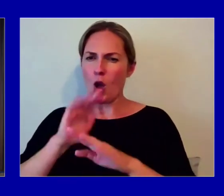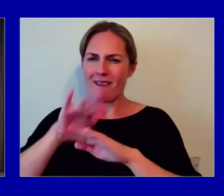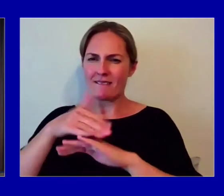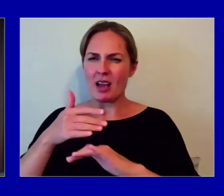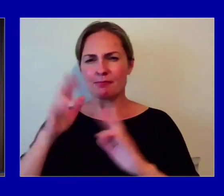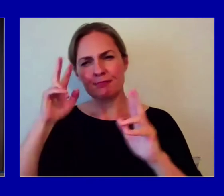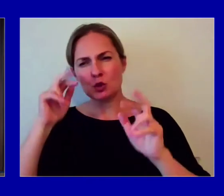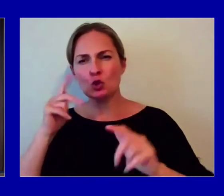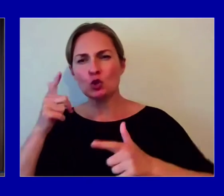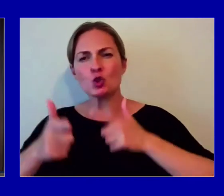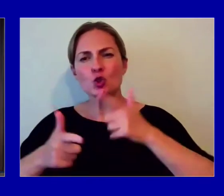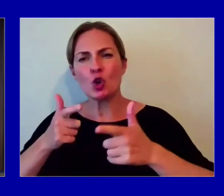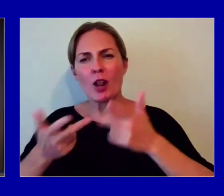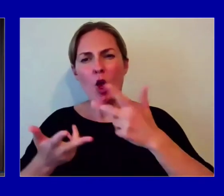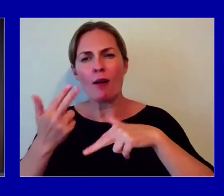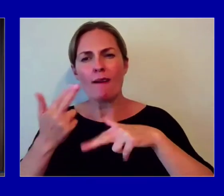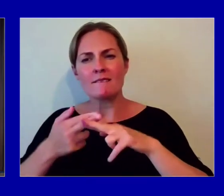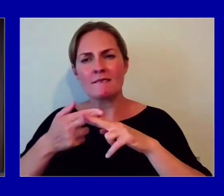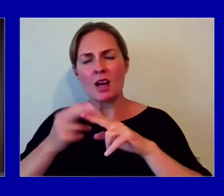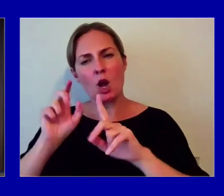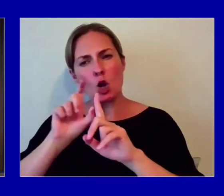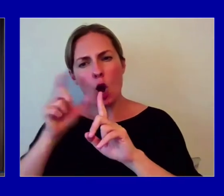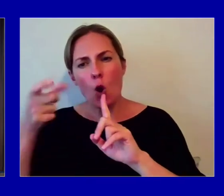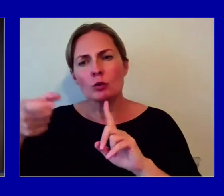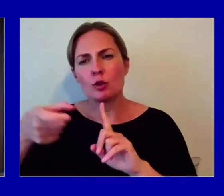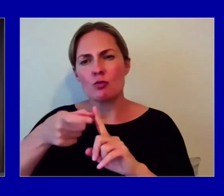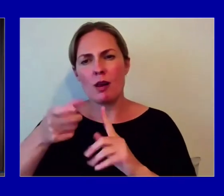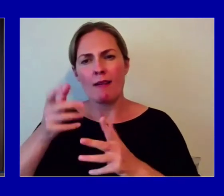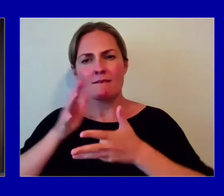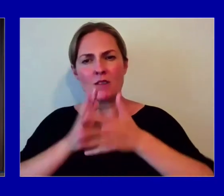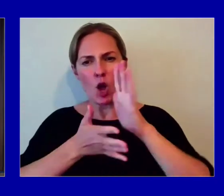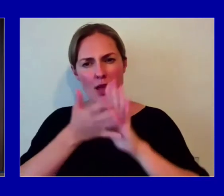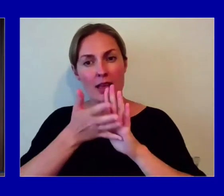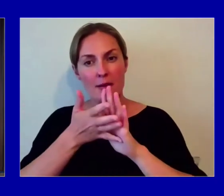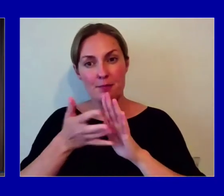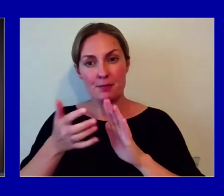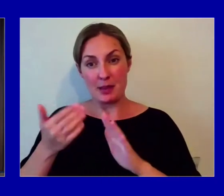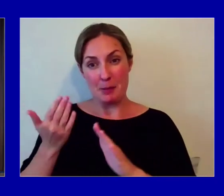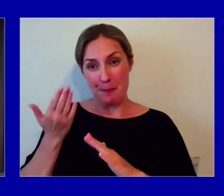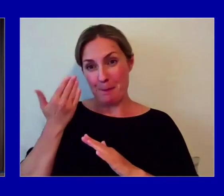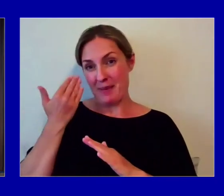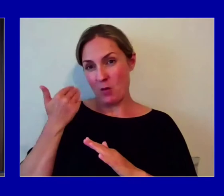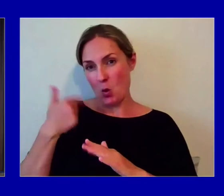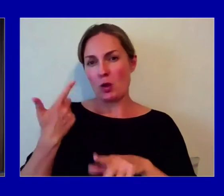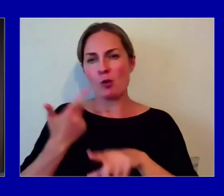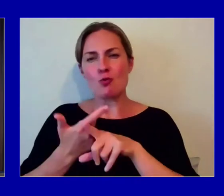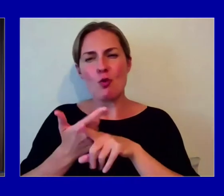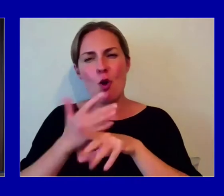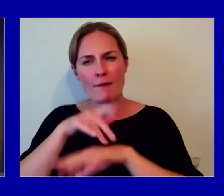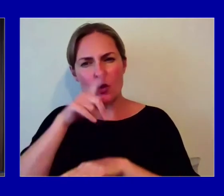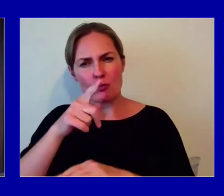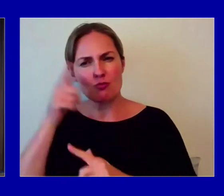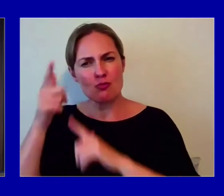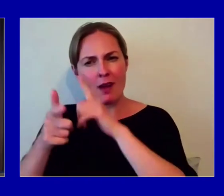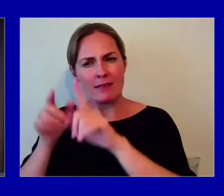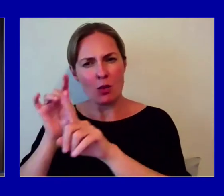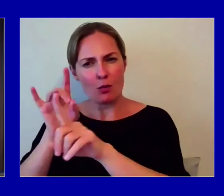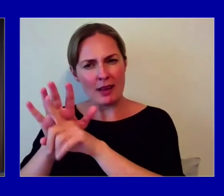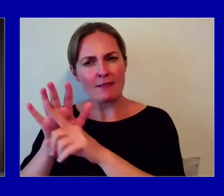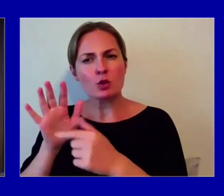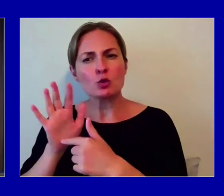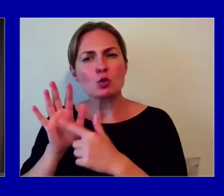And we were speaking before about you travelling to Cape York, was it? And,